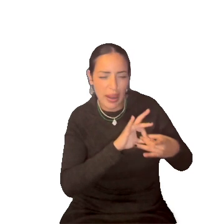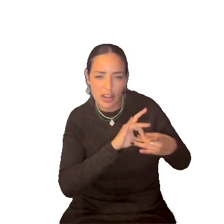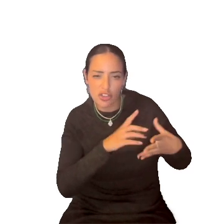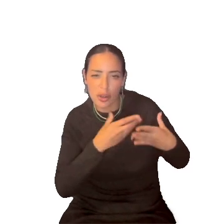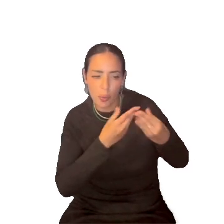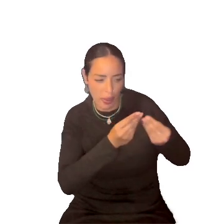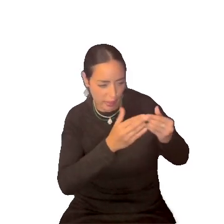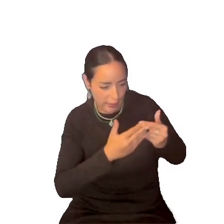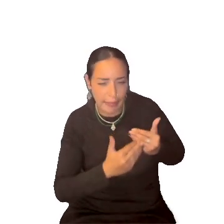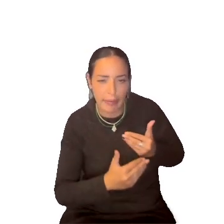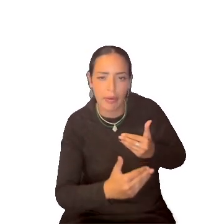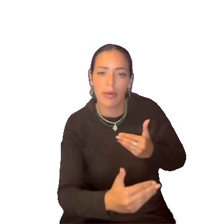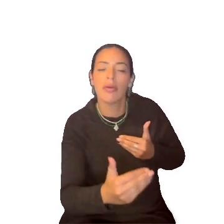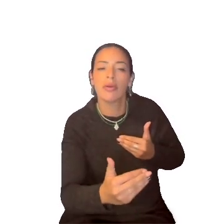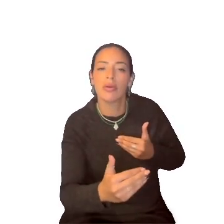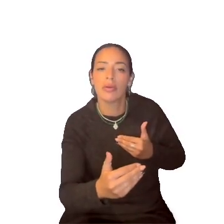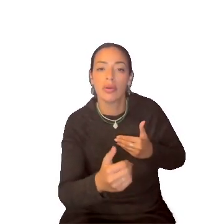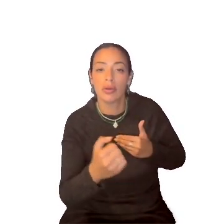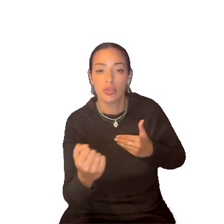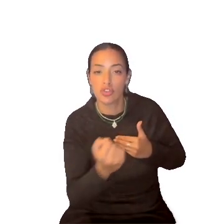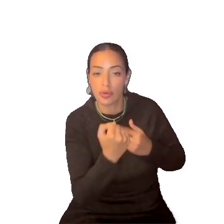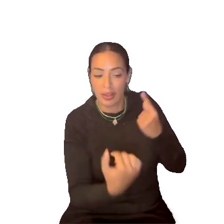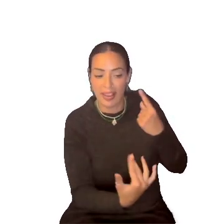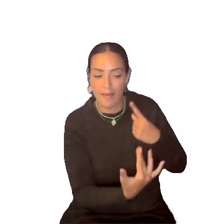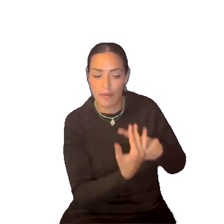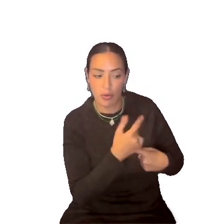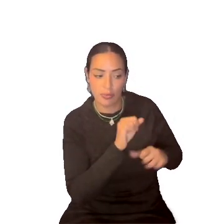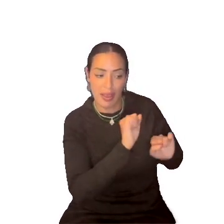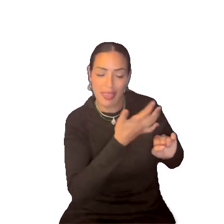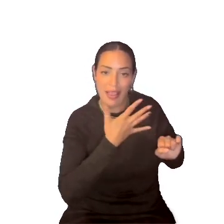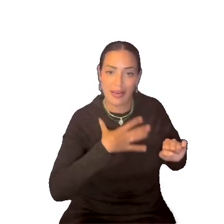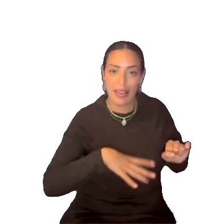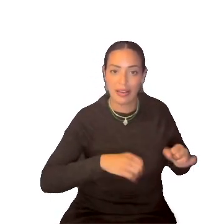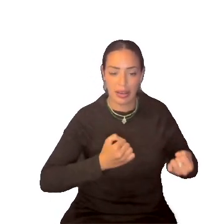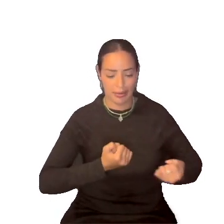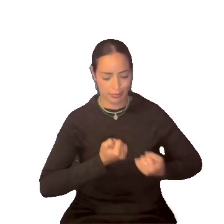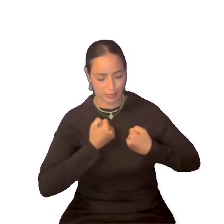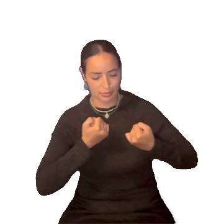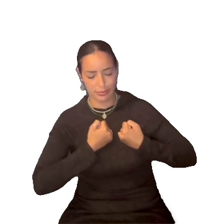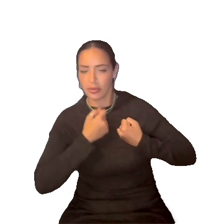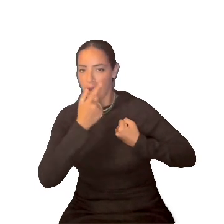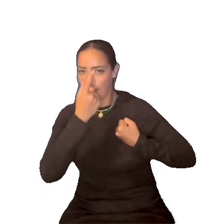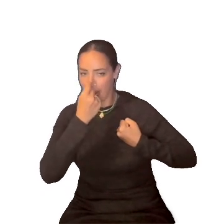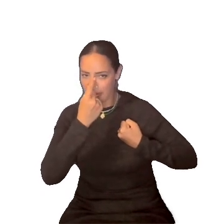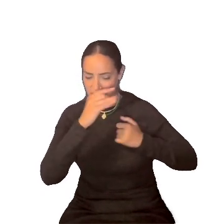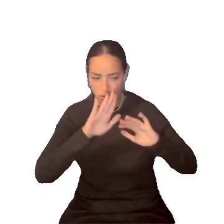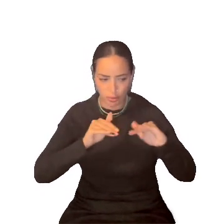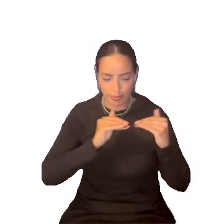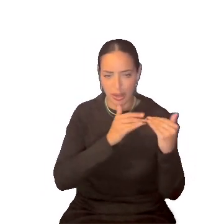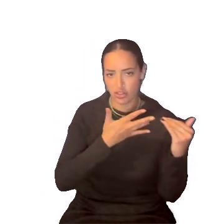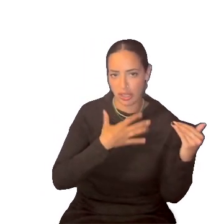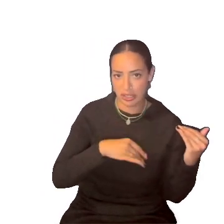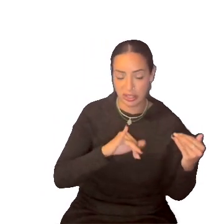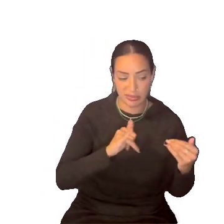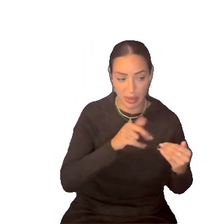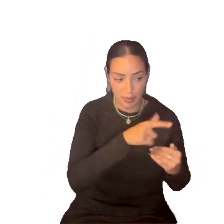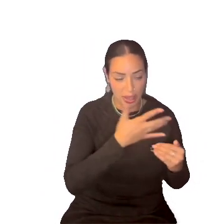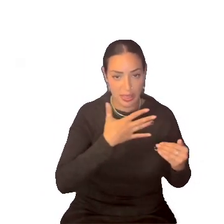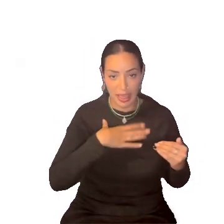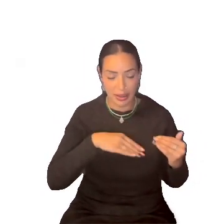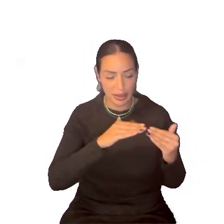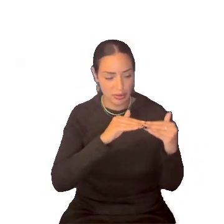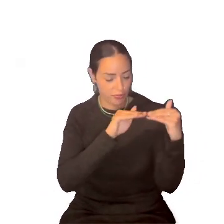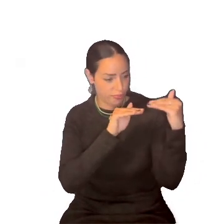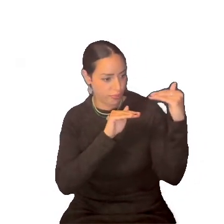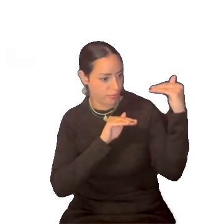them. This should be informed both by their needs and your capacity to meet these needs. It may be that if their need exceeds what you